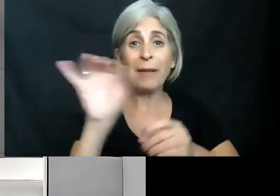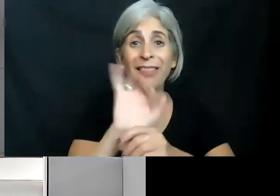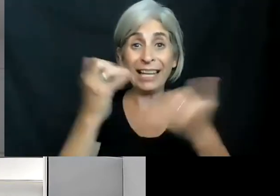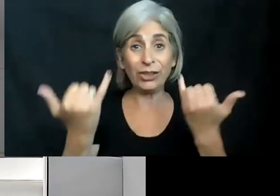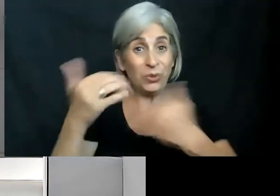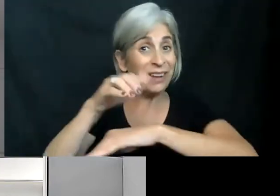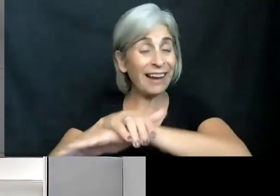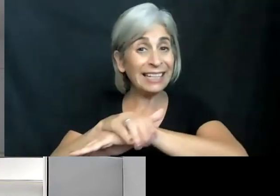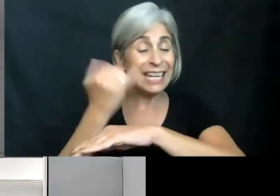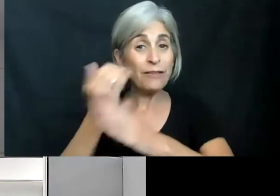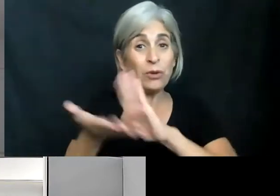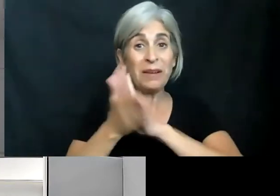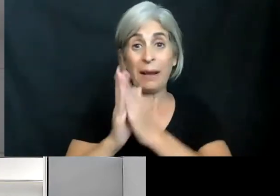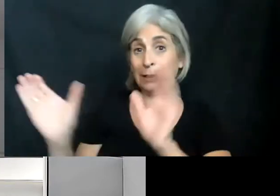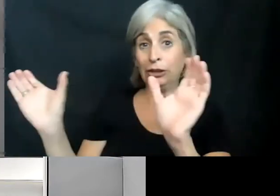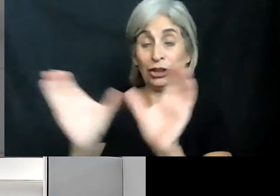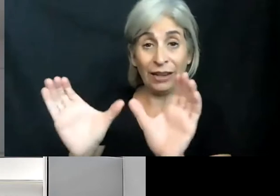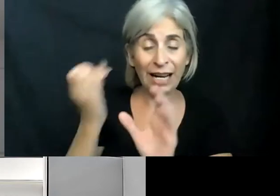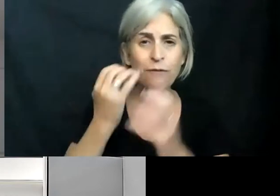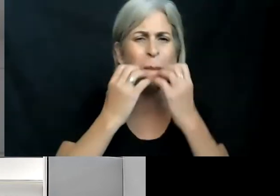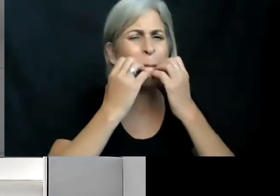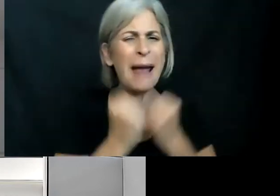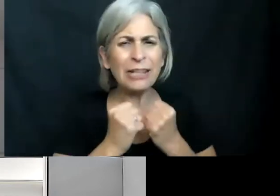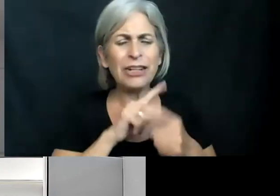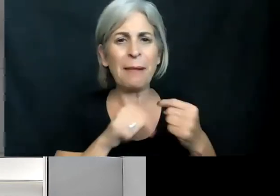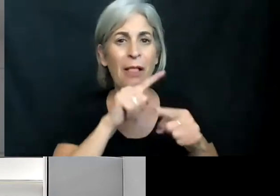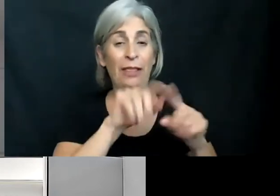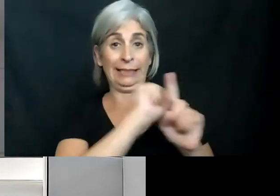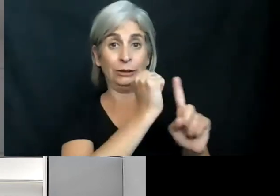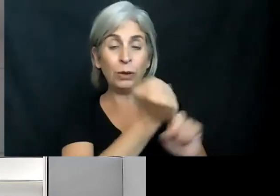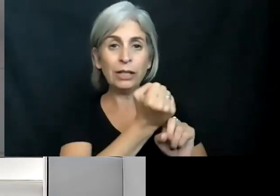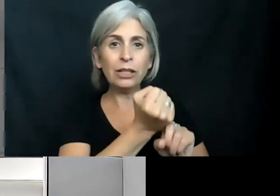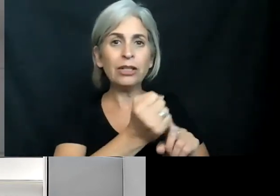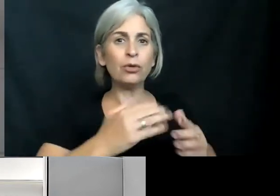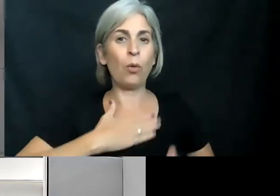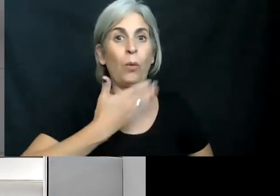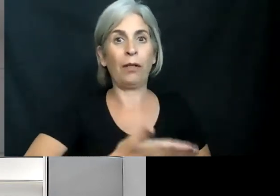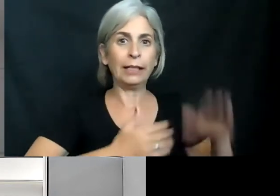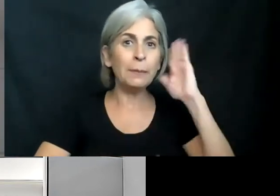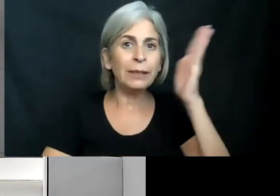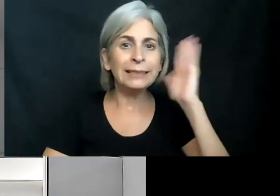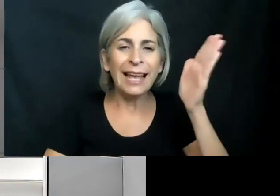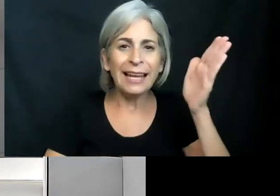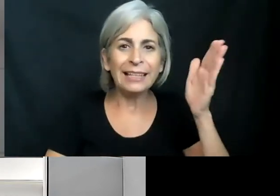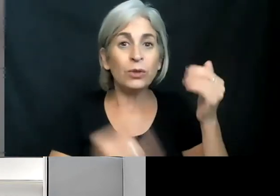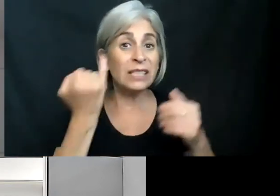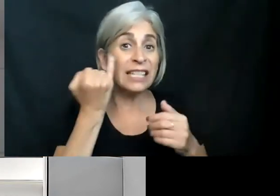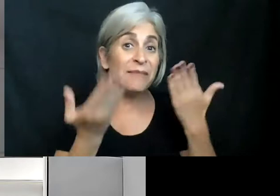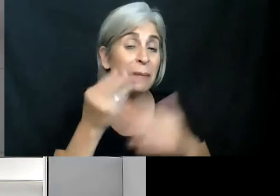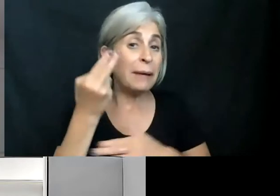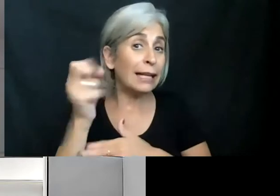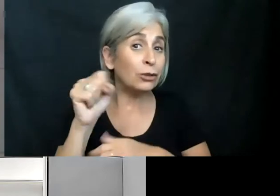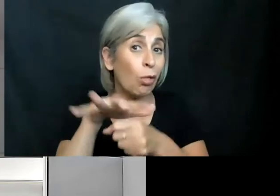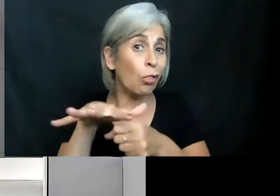And if you become certified or if you're passionate about this issue and you know a lot and you're willing to do a presentation, you can see if a local high school is